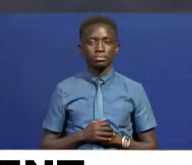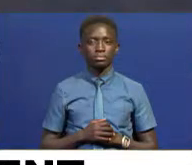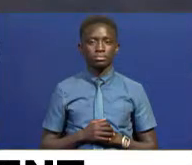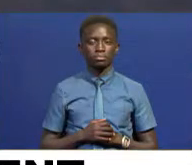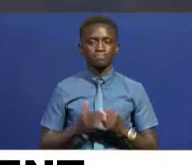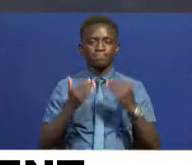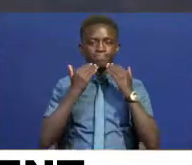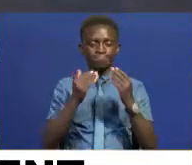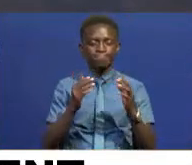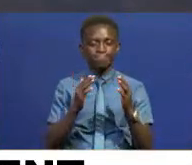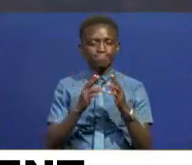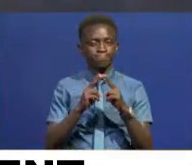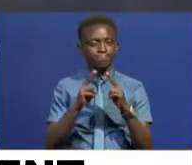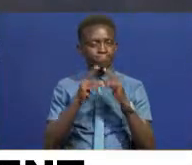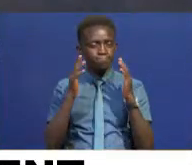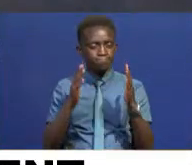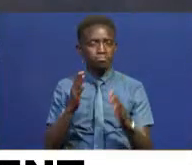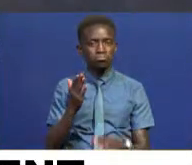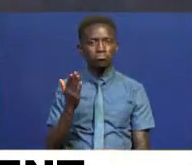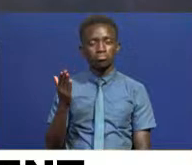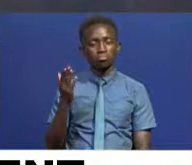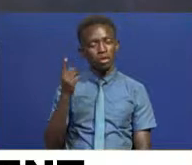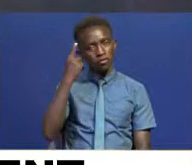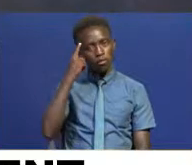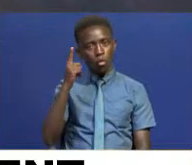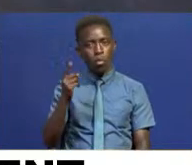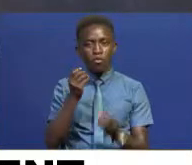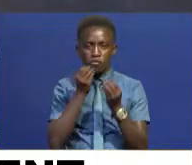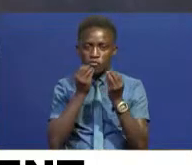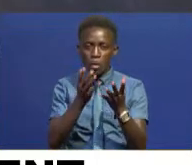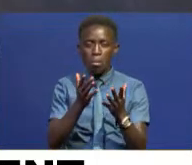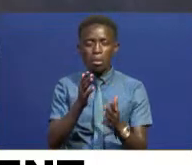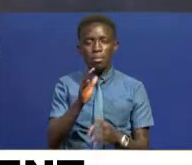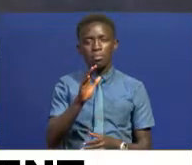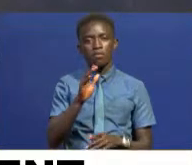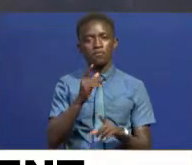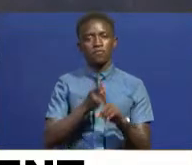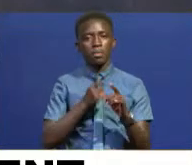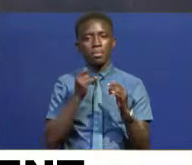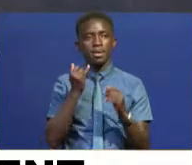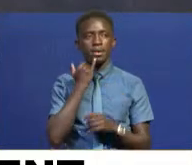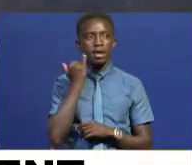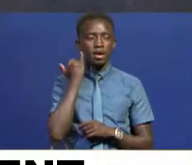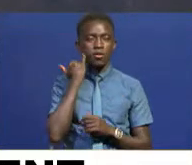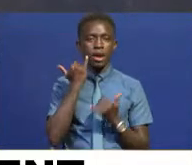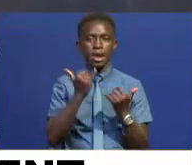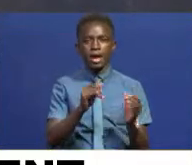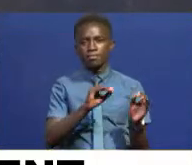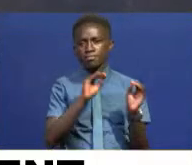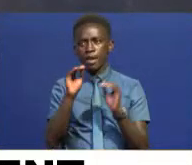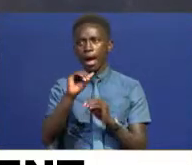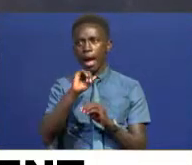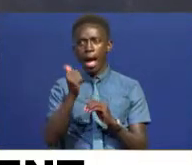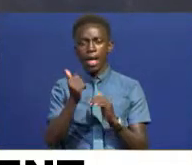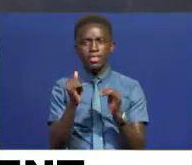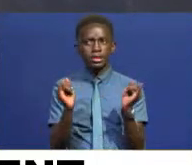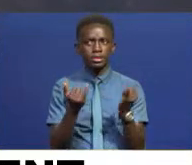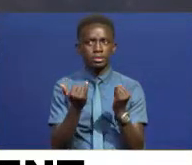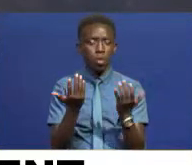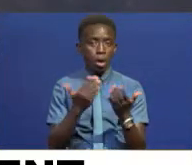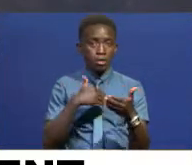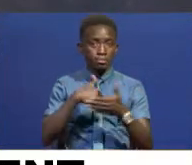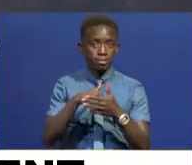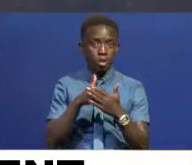Well, thank you so much, Buckley Feather, for that report from Nakuru. And over to other more news making headlines in soccer, where